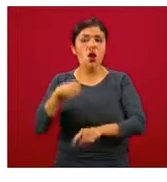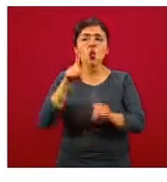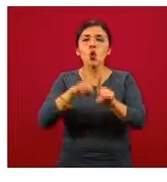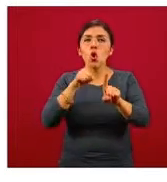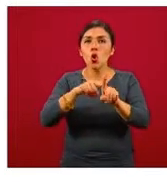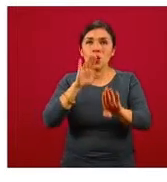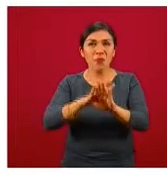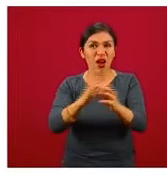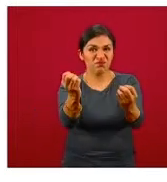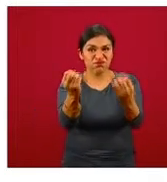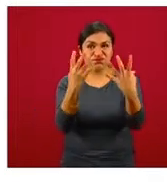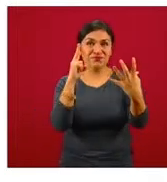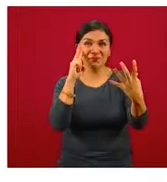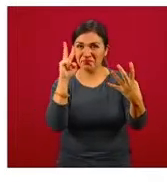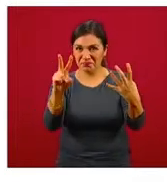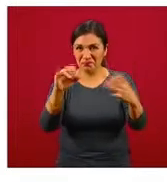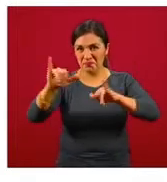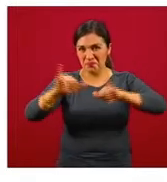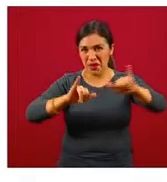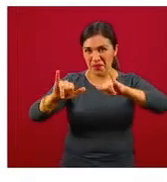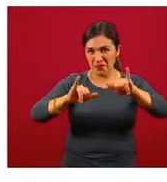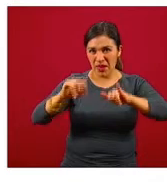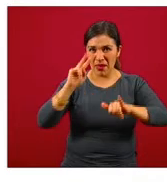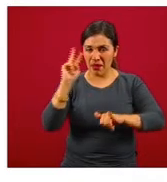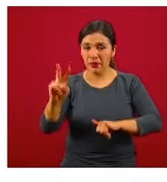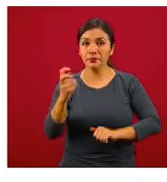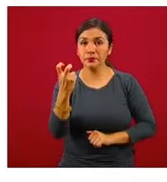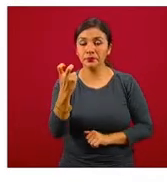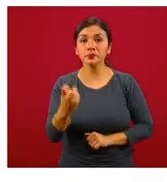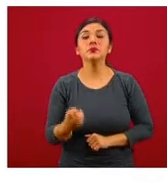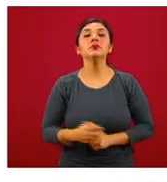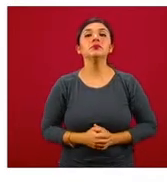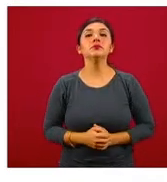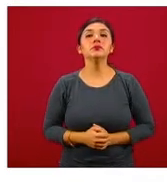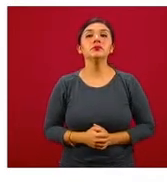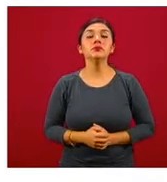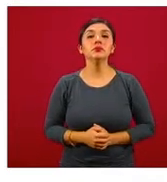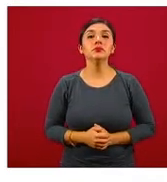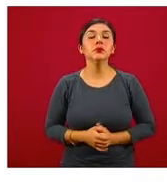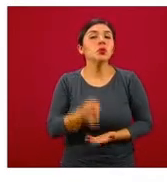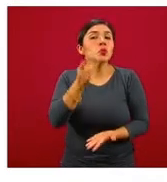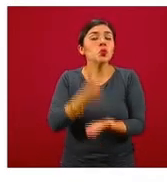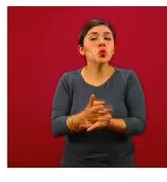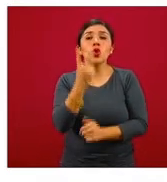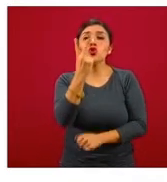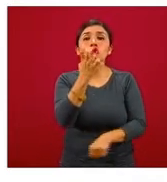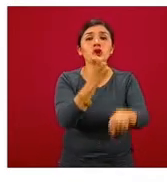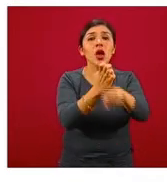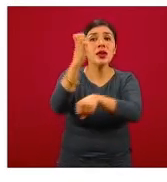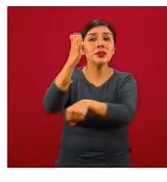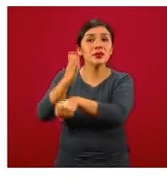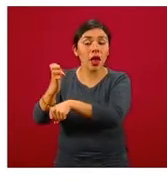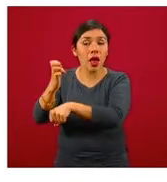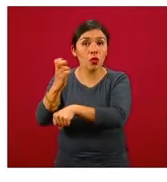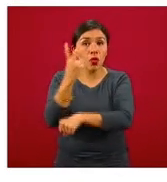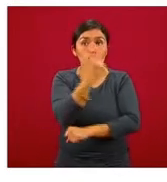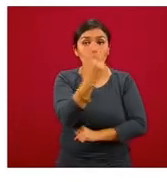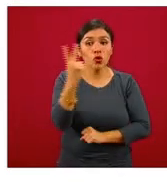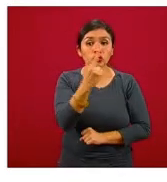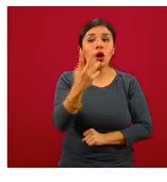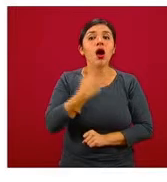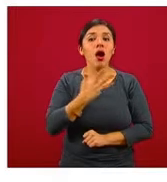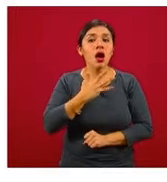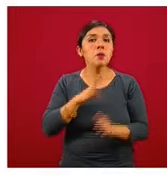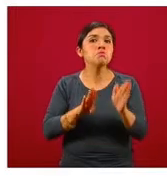5,500 cases. That's the red color, from 501 to 1,000 cases. And up to now, we only have 2 states